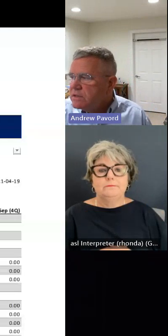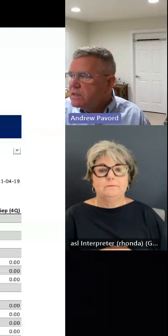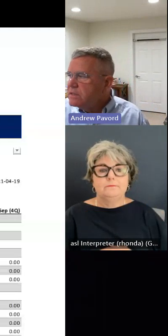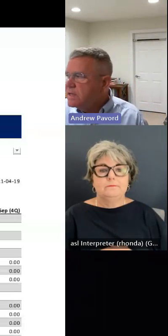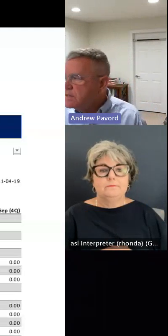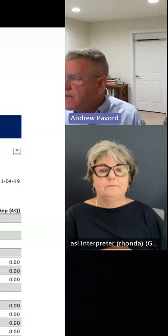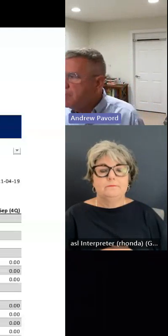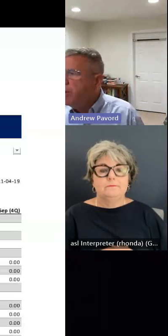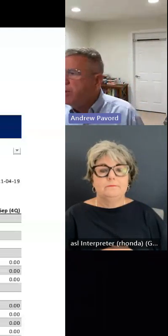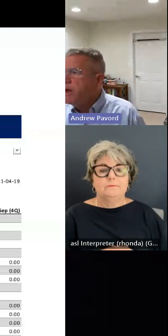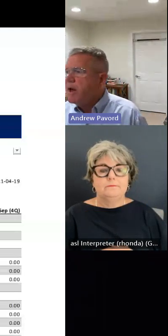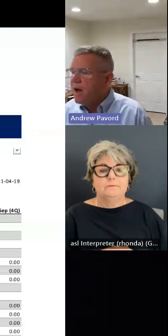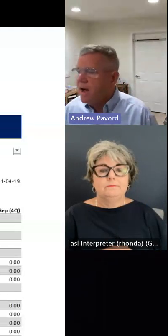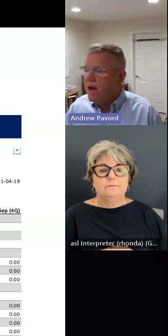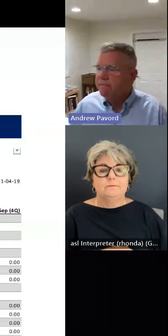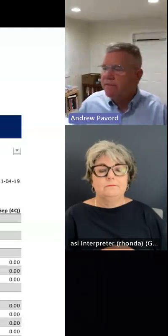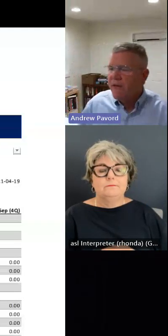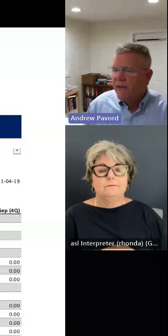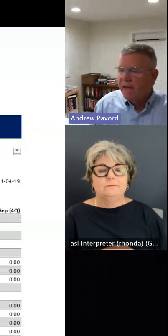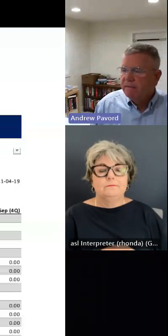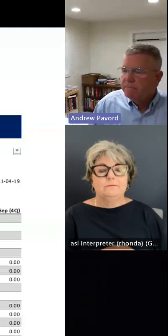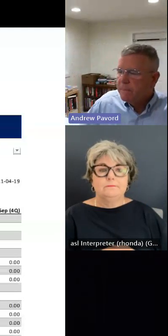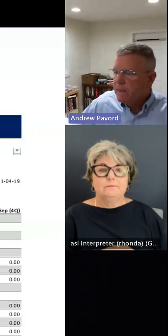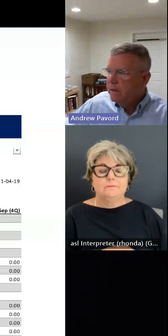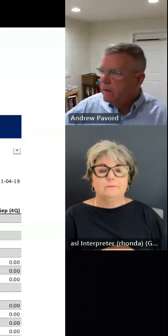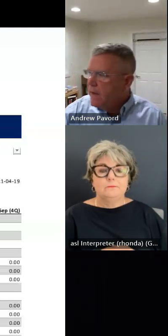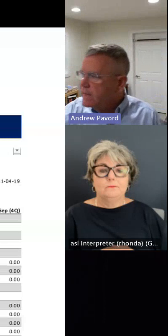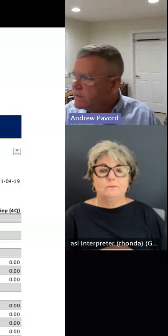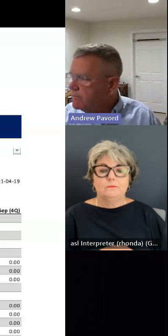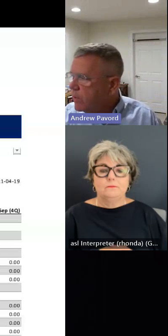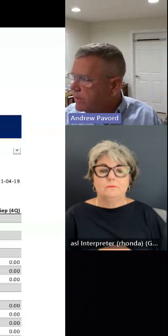So this is an example of a